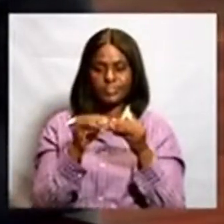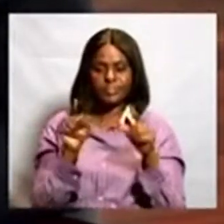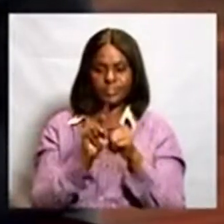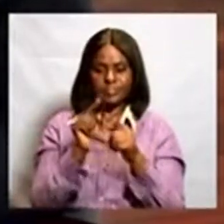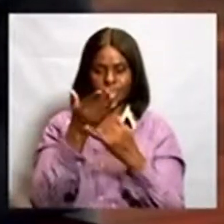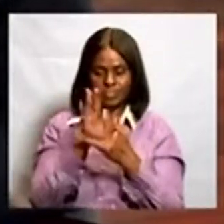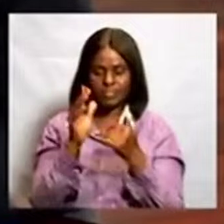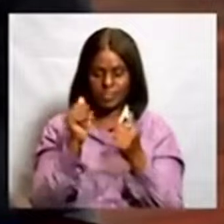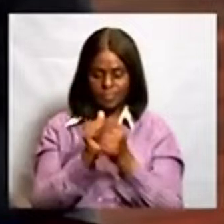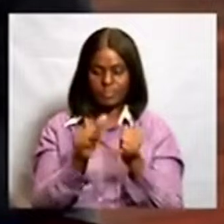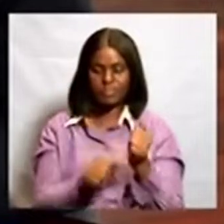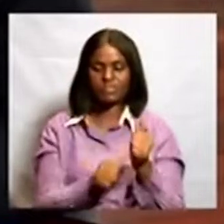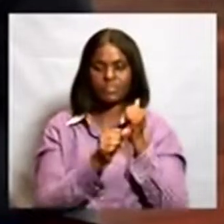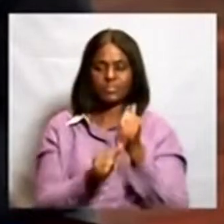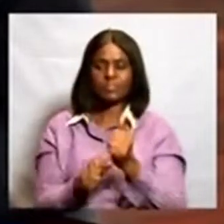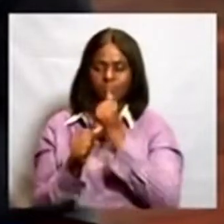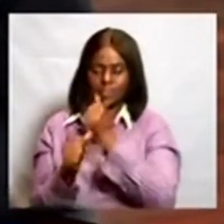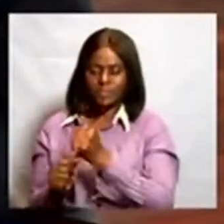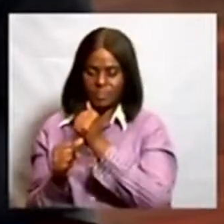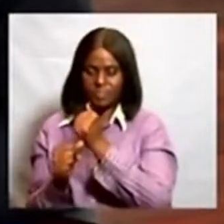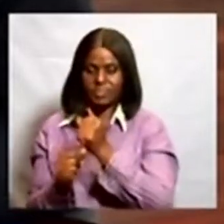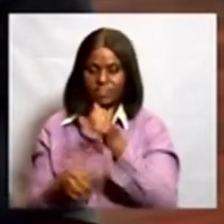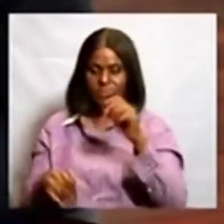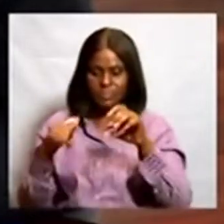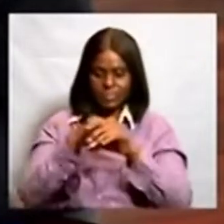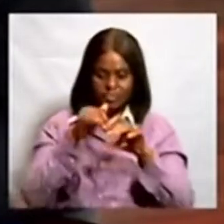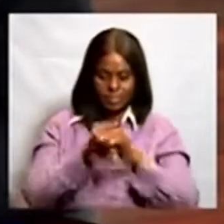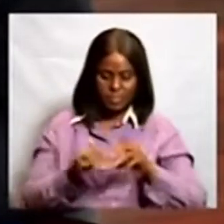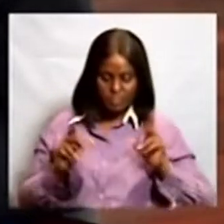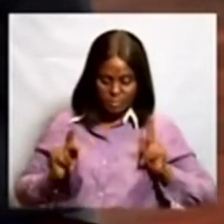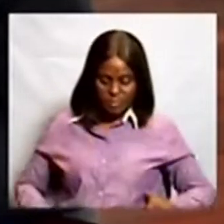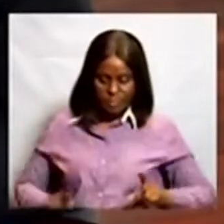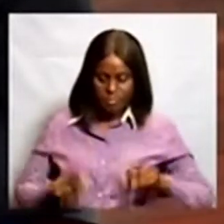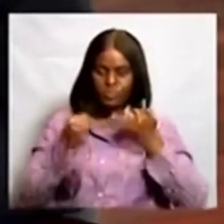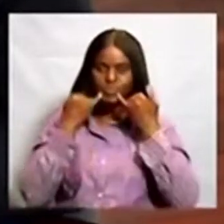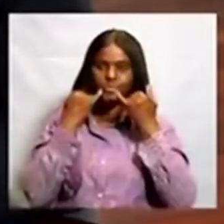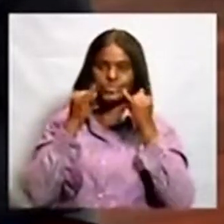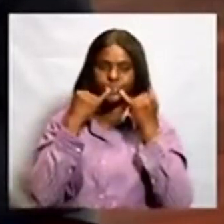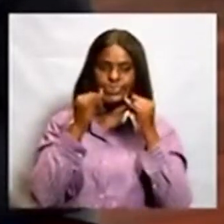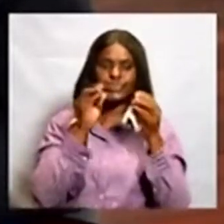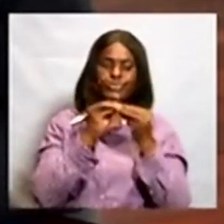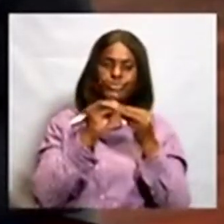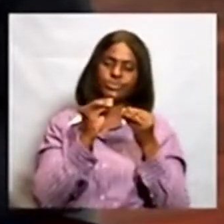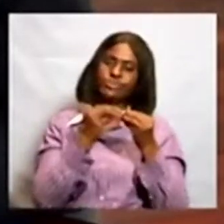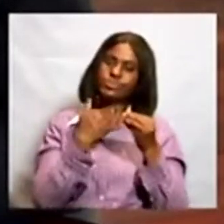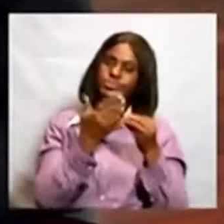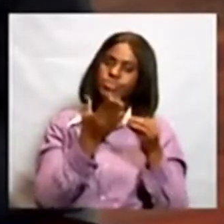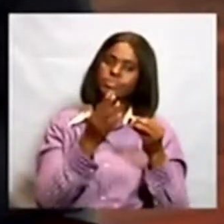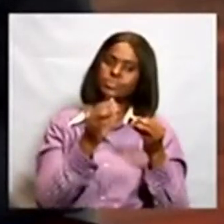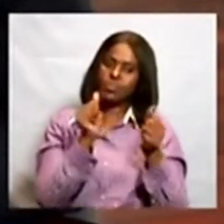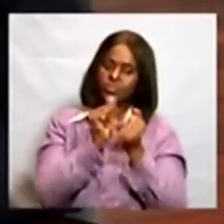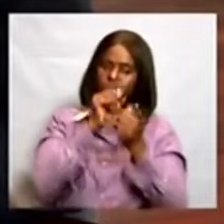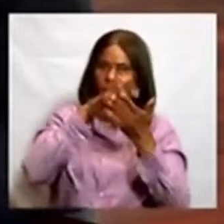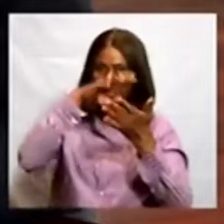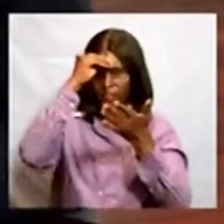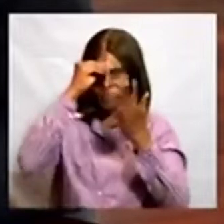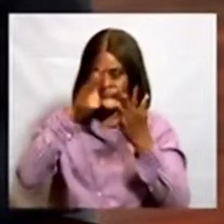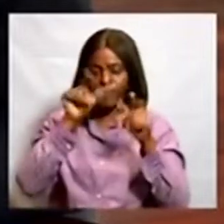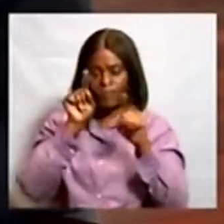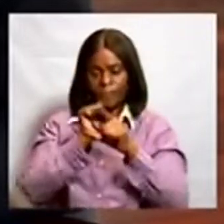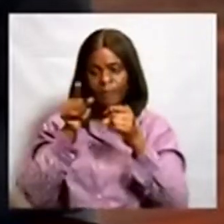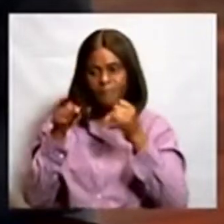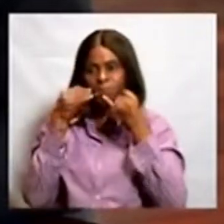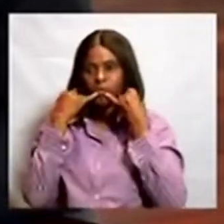share with the agency includes the personal details of the learners. And the